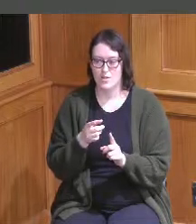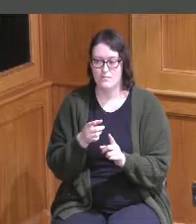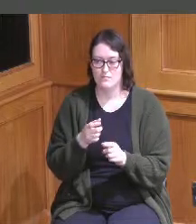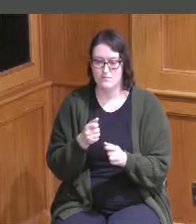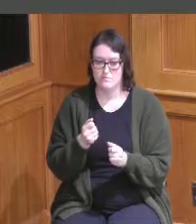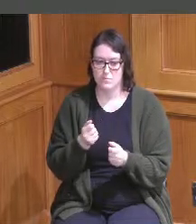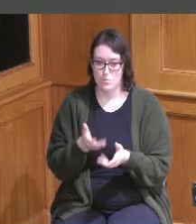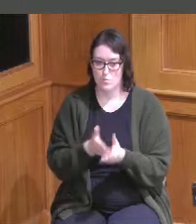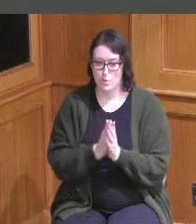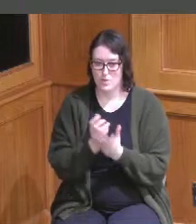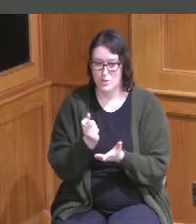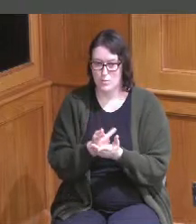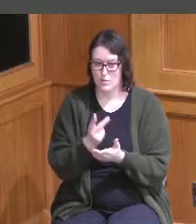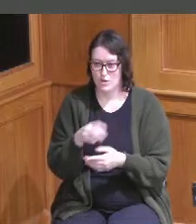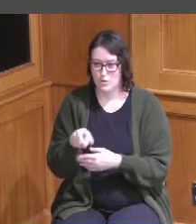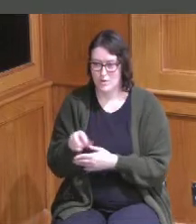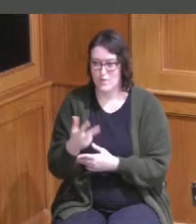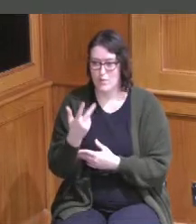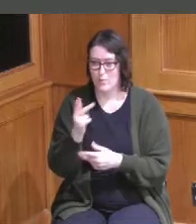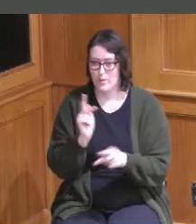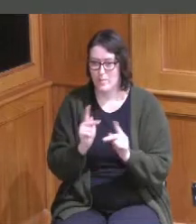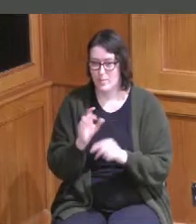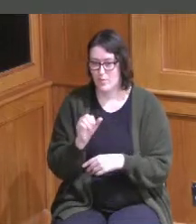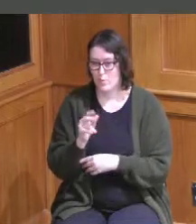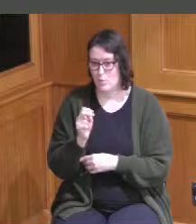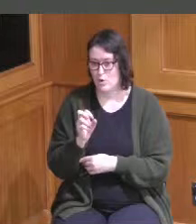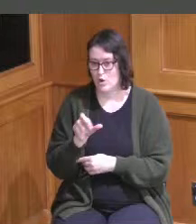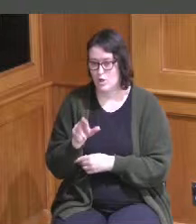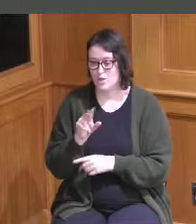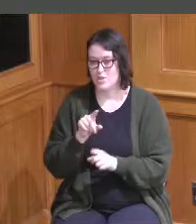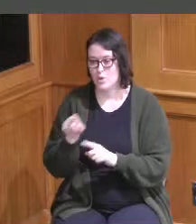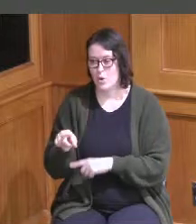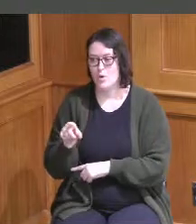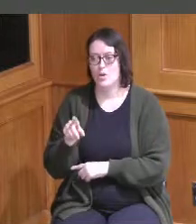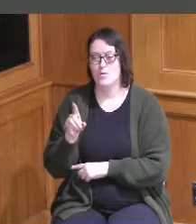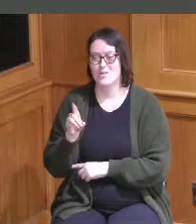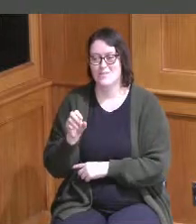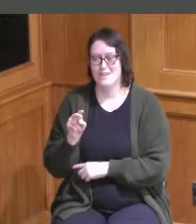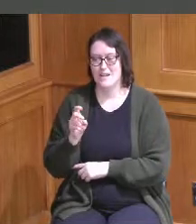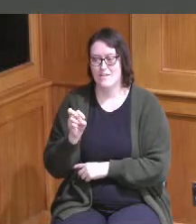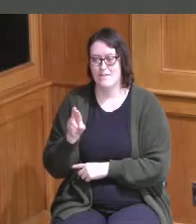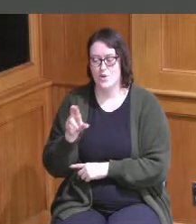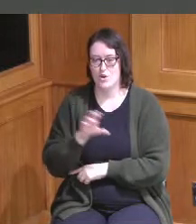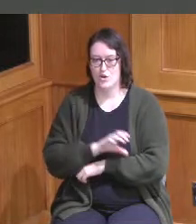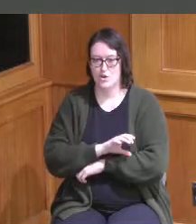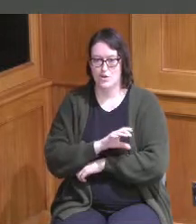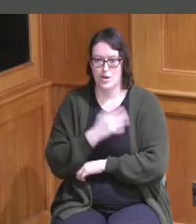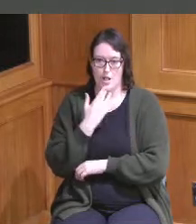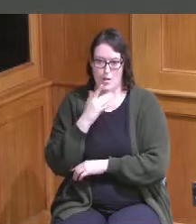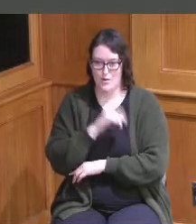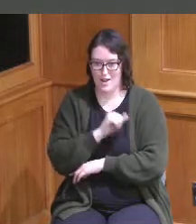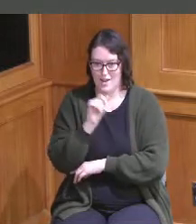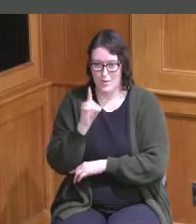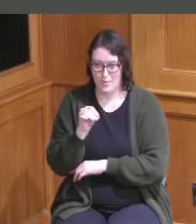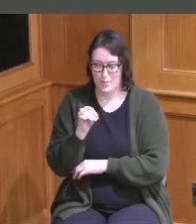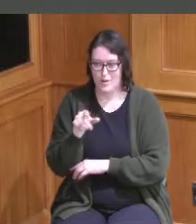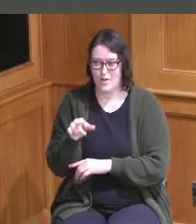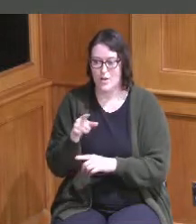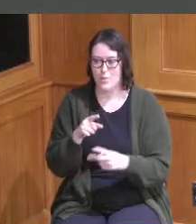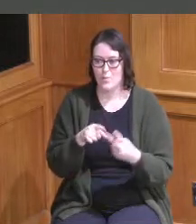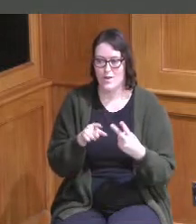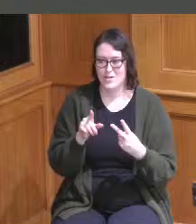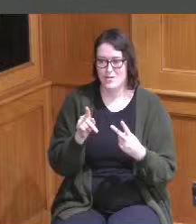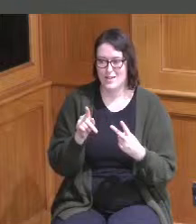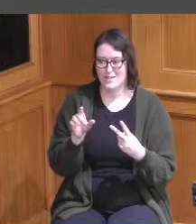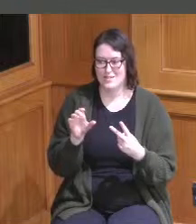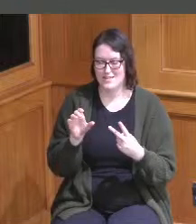travel for 3 individuals from the Coroner's Office to Denver, Colorado, 1 employee from the Coroner's Office to Kansas City, Missouri.